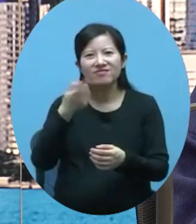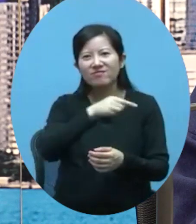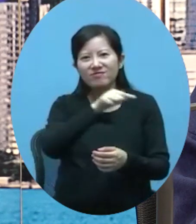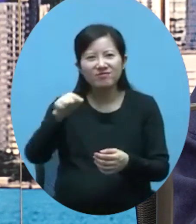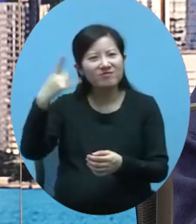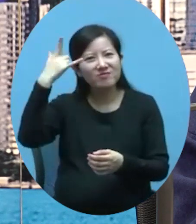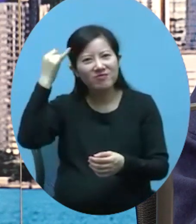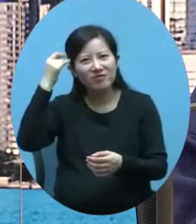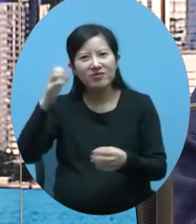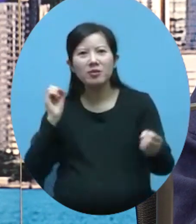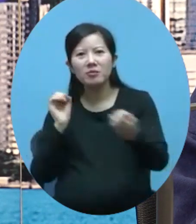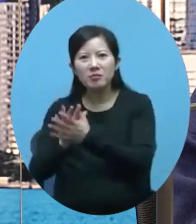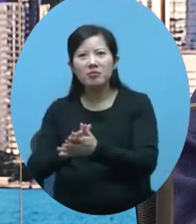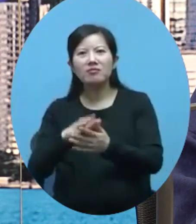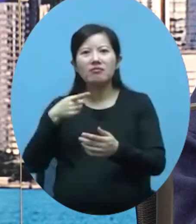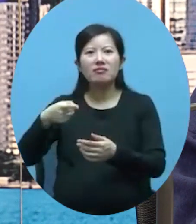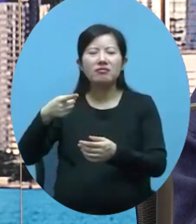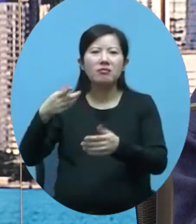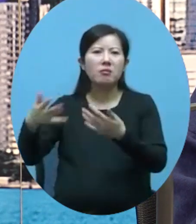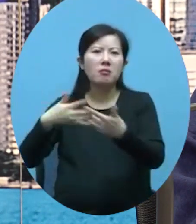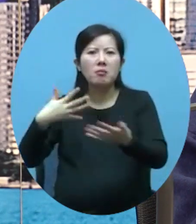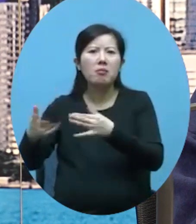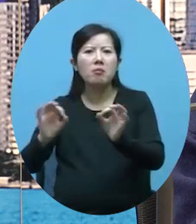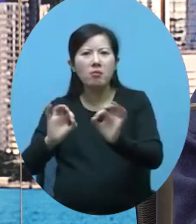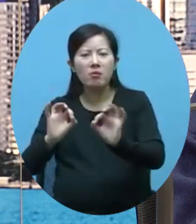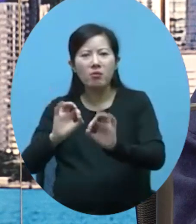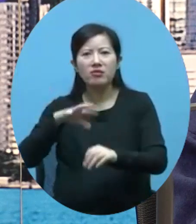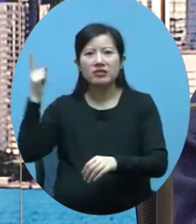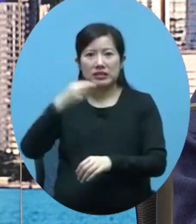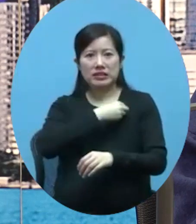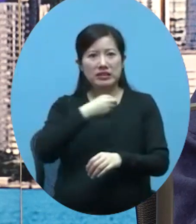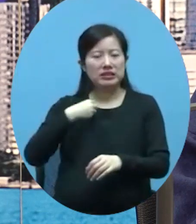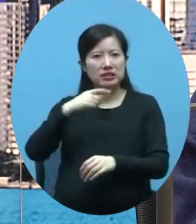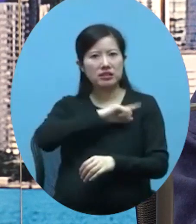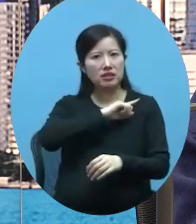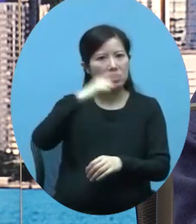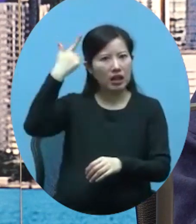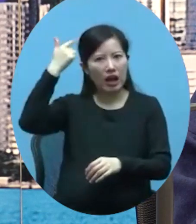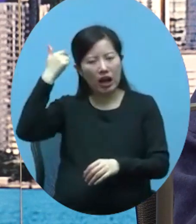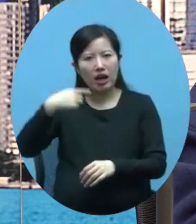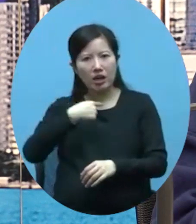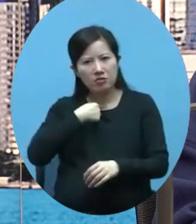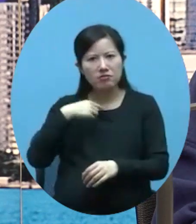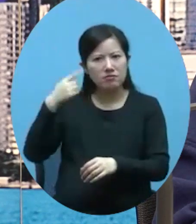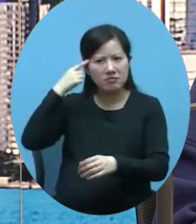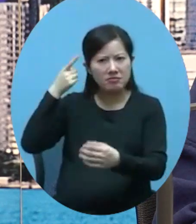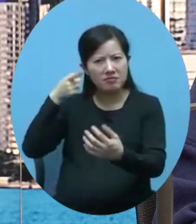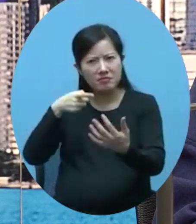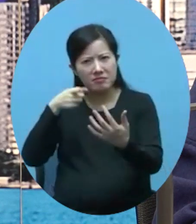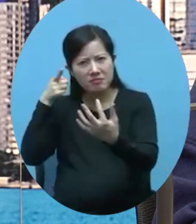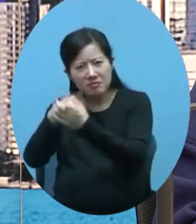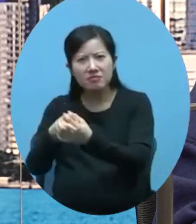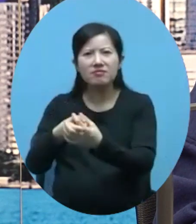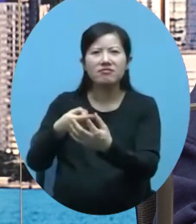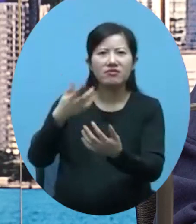will retest if the patient's condition deteriorates or there is something that